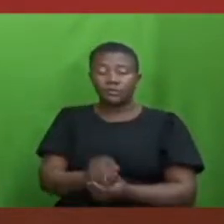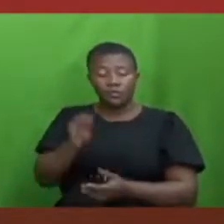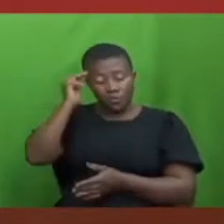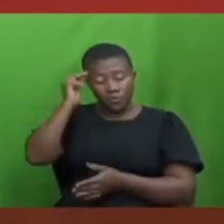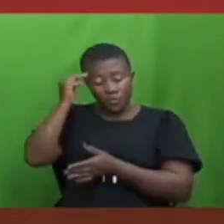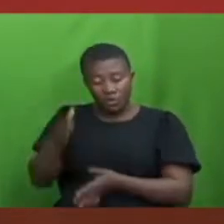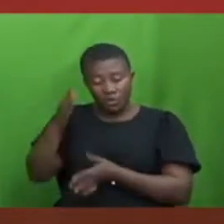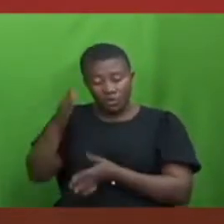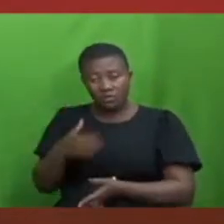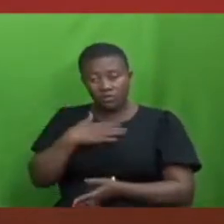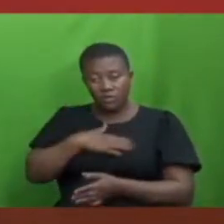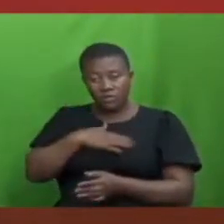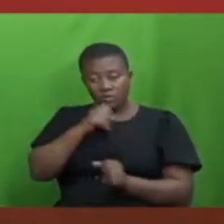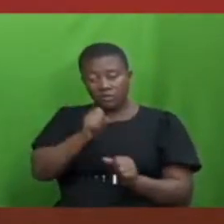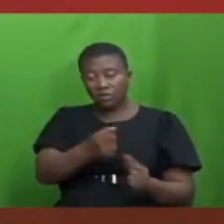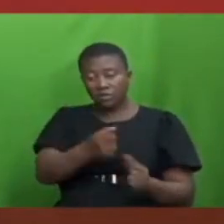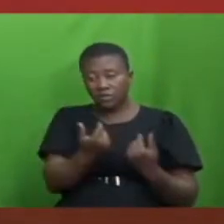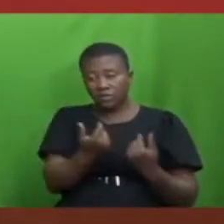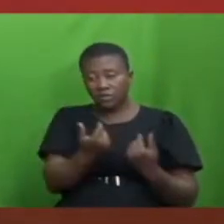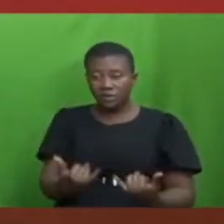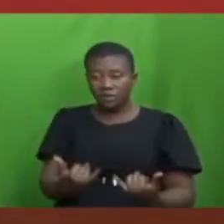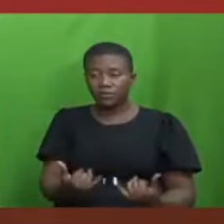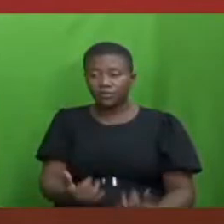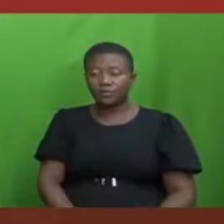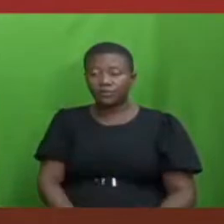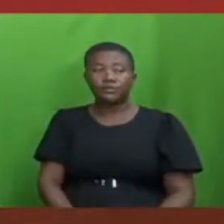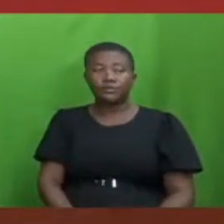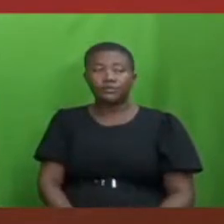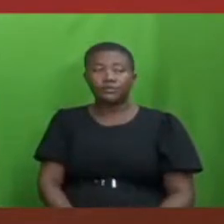Minister, you may do so now.